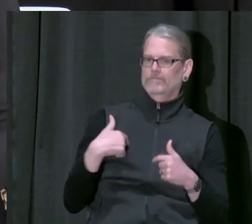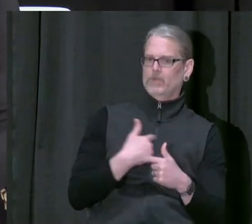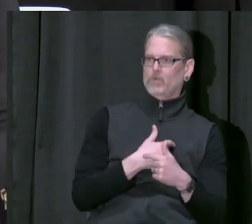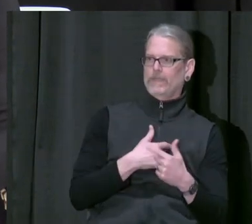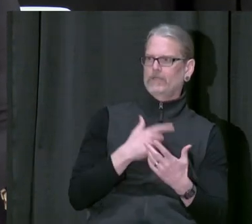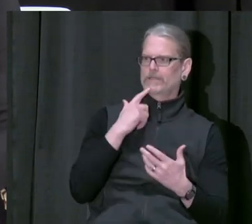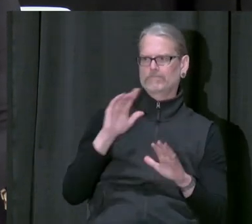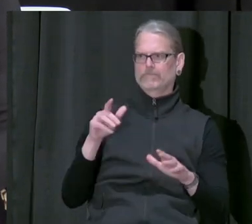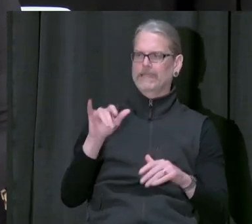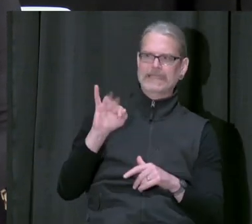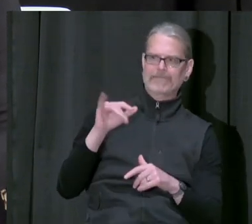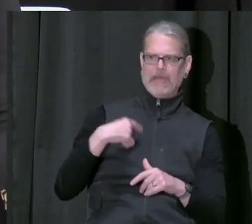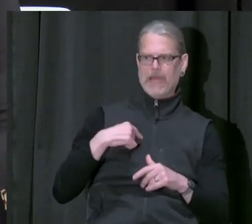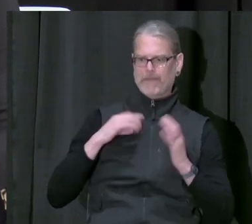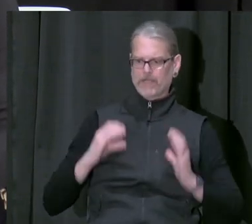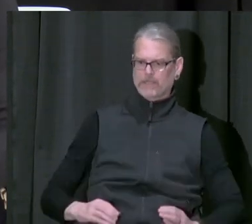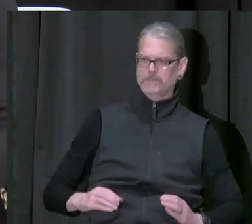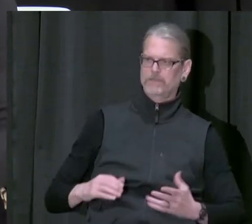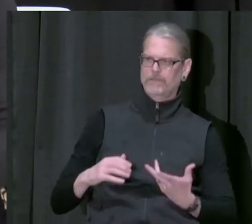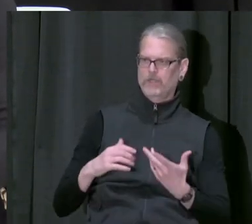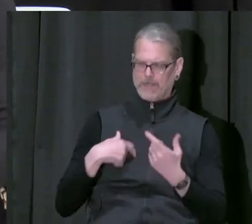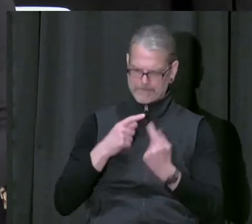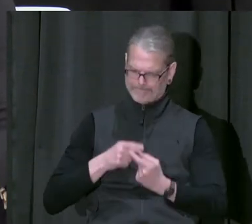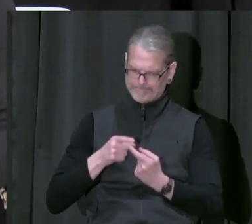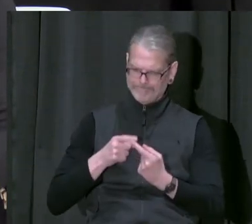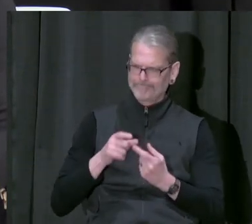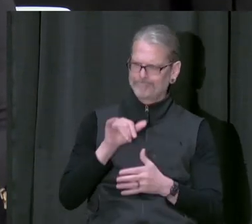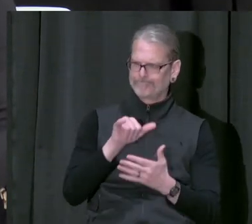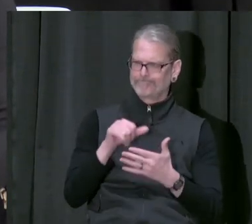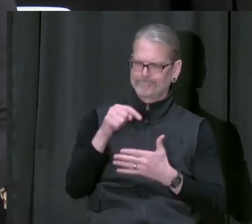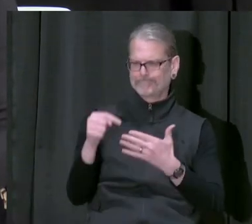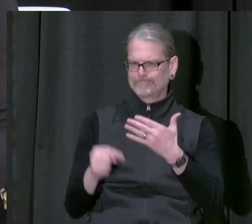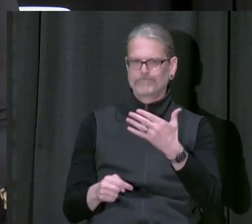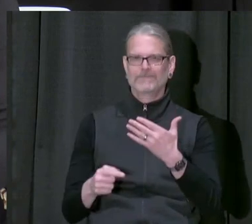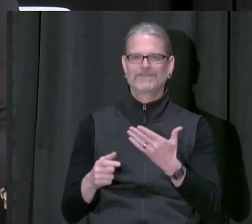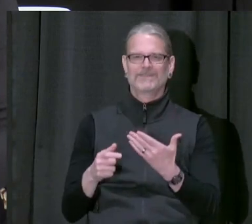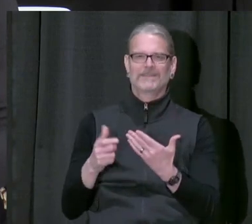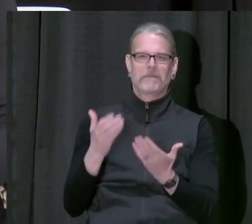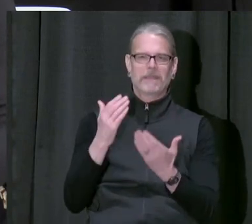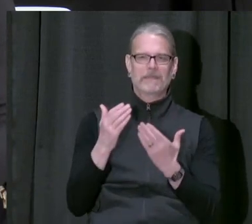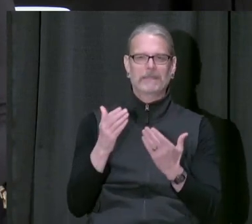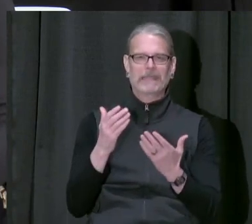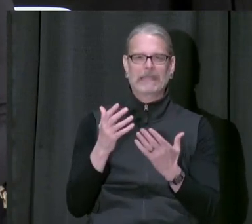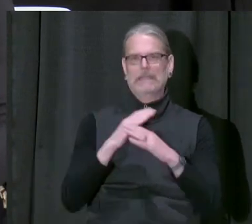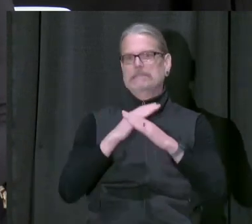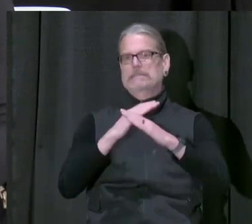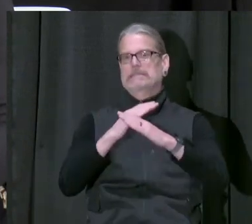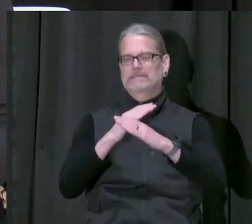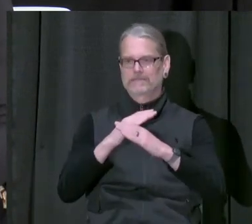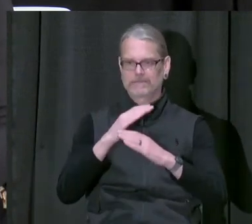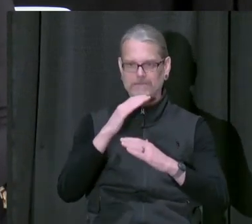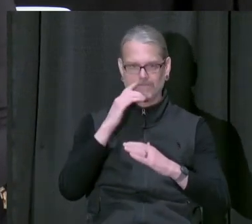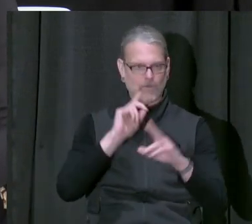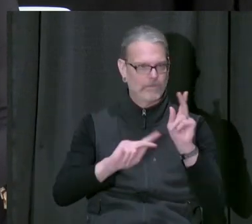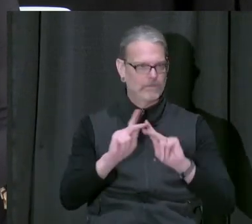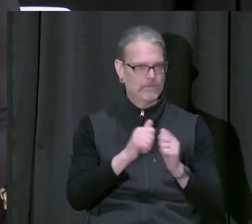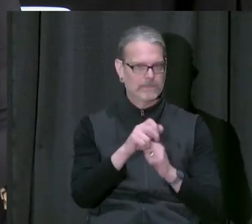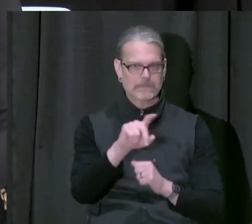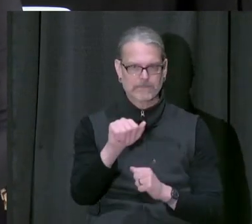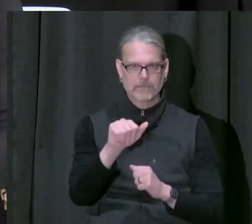is just really helping them to look around corners and identify things that might be tricky for certain customers with